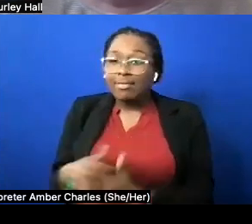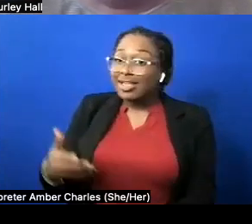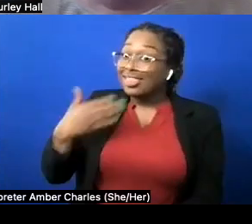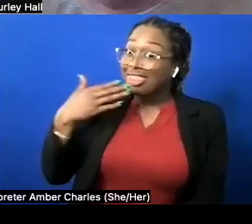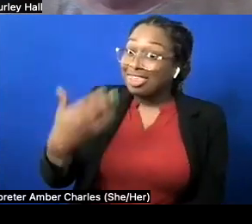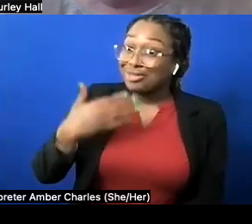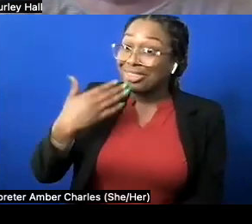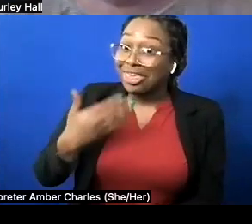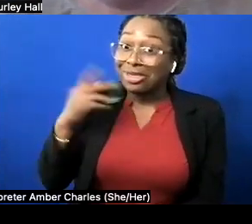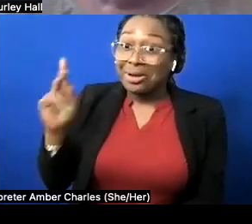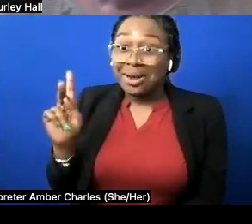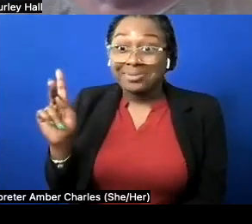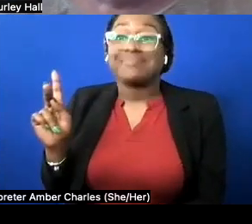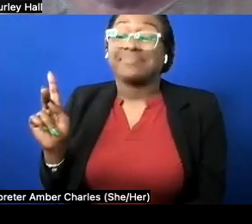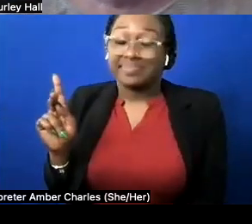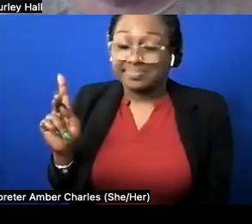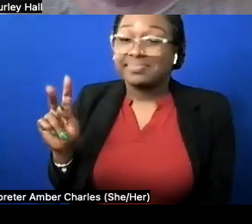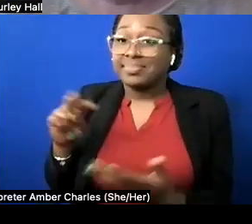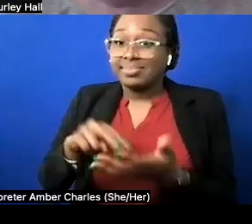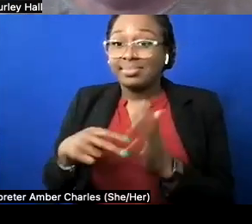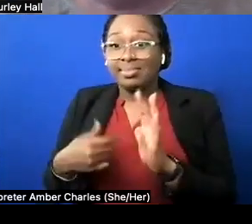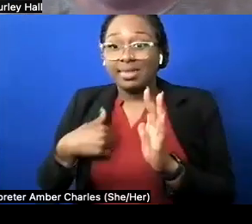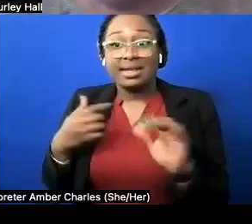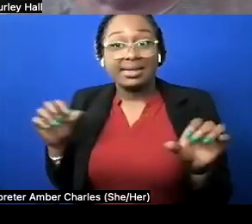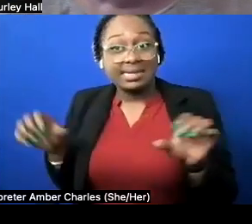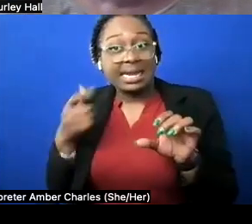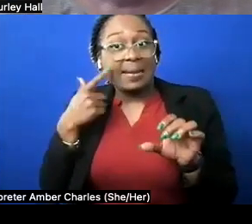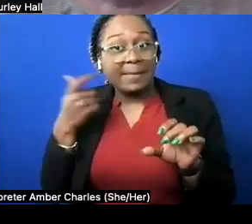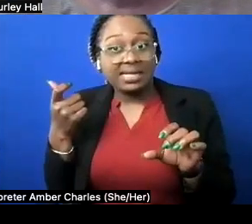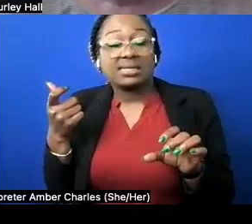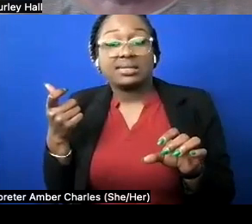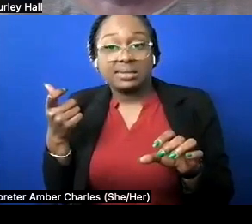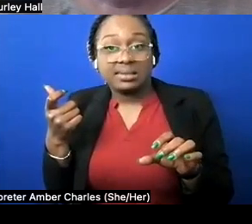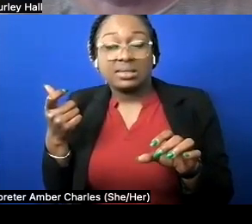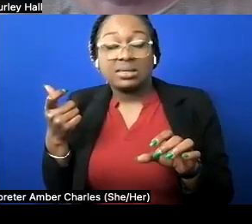Thank you, Kate. I mean, I did it because